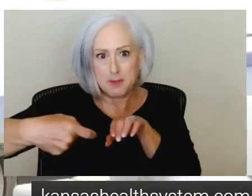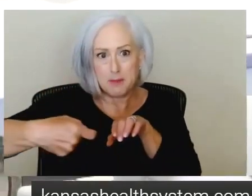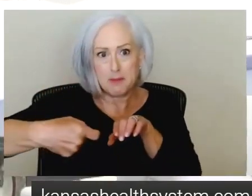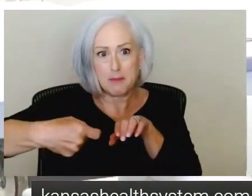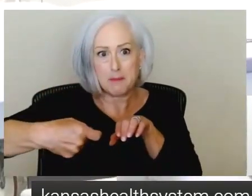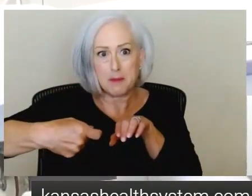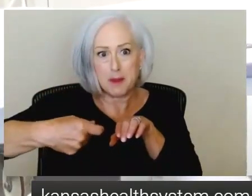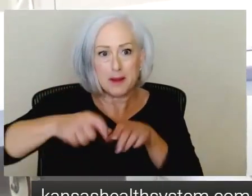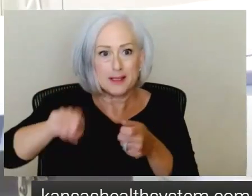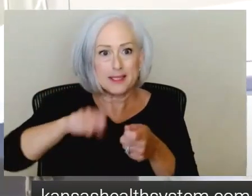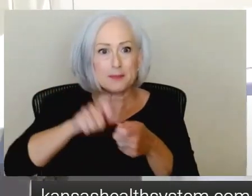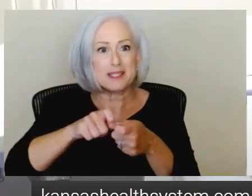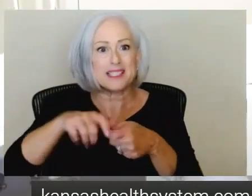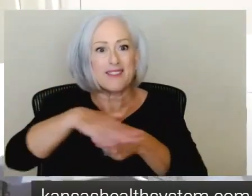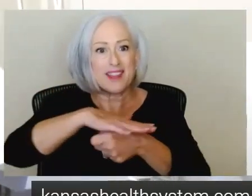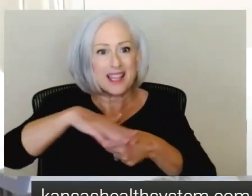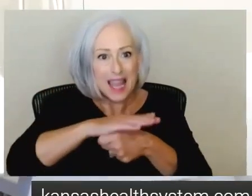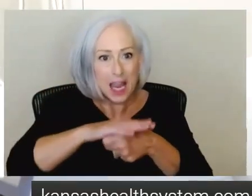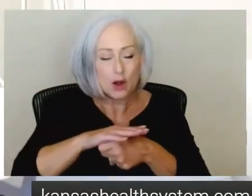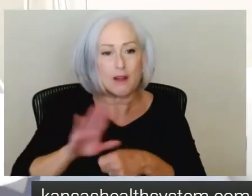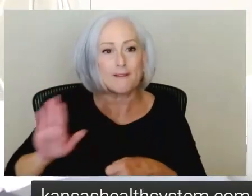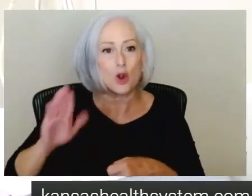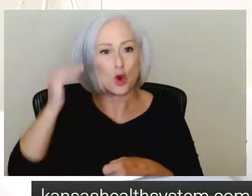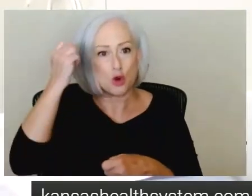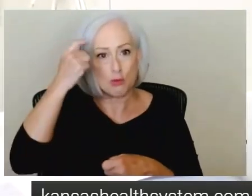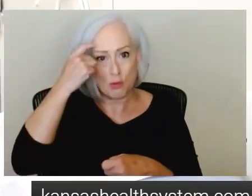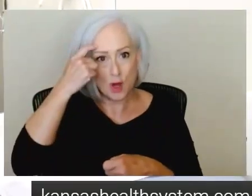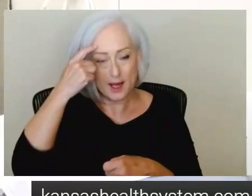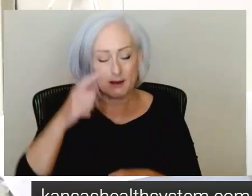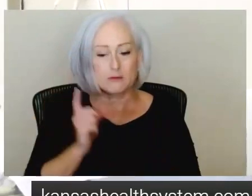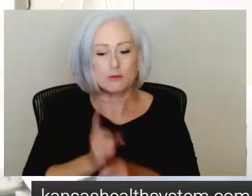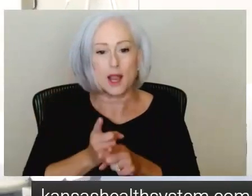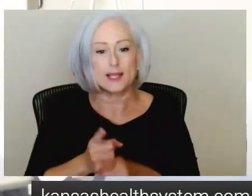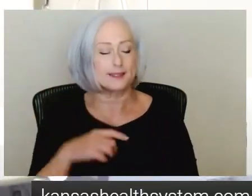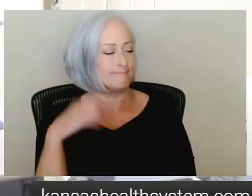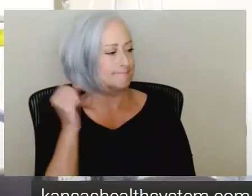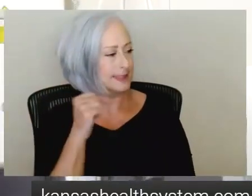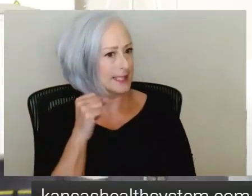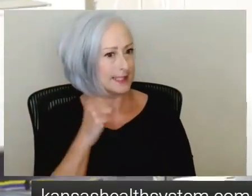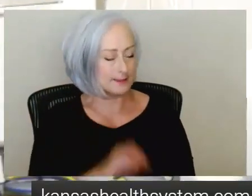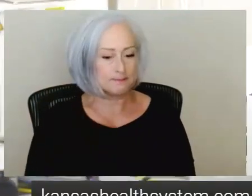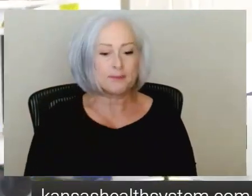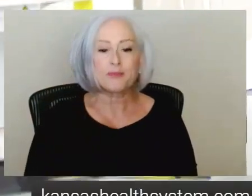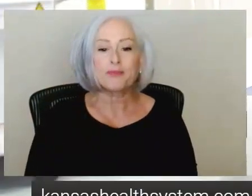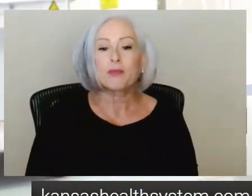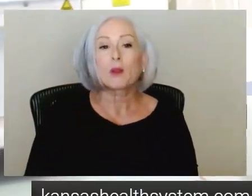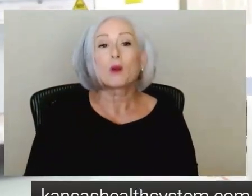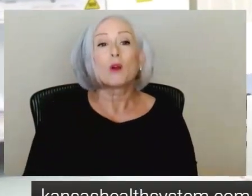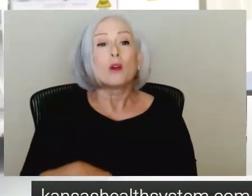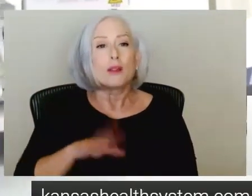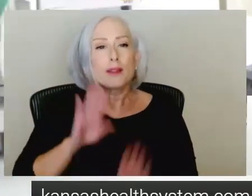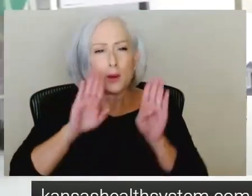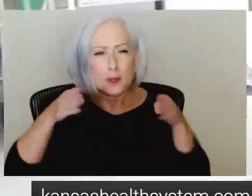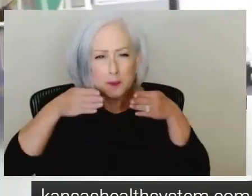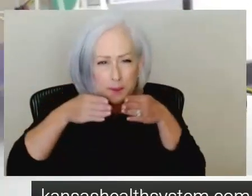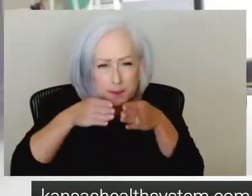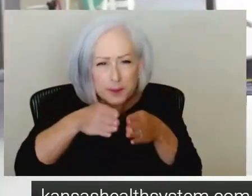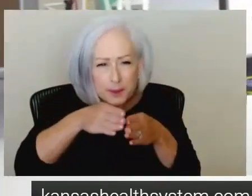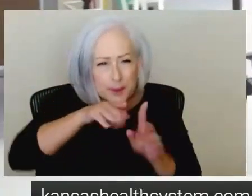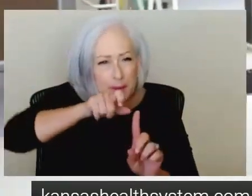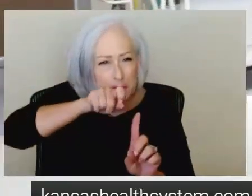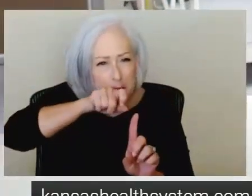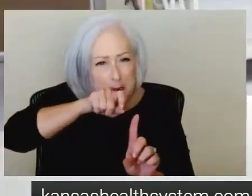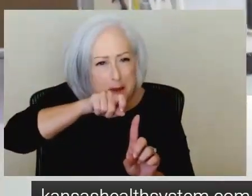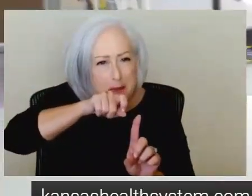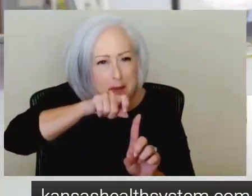a specific area of Evelyn's brain? That is correct, yes. And once they target those beams, they will start to